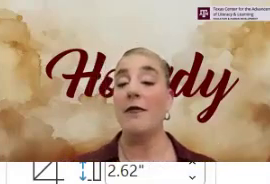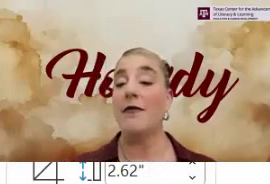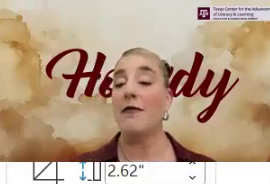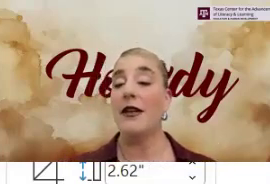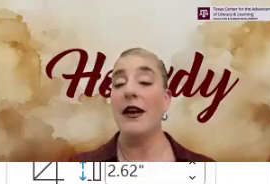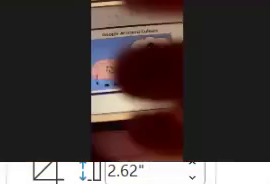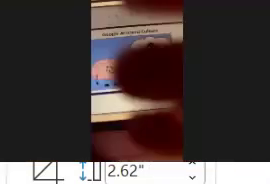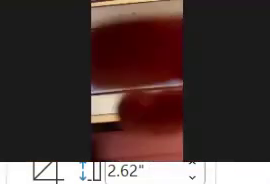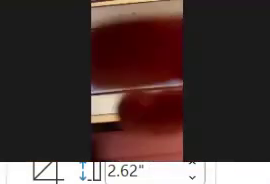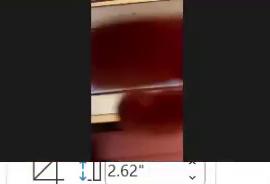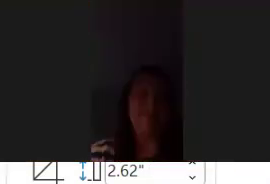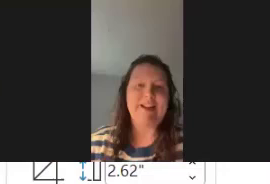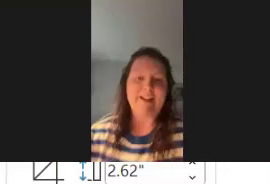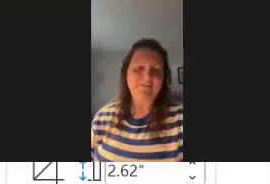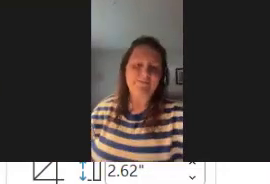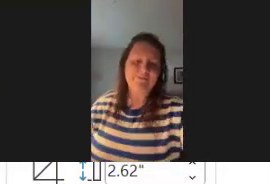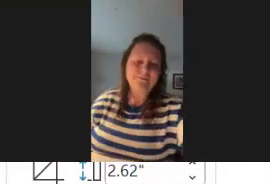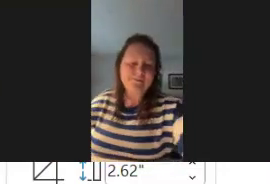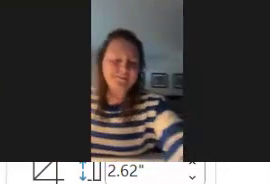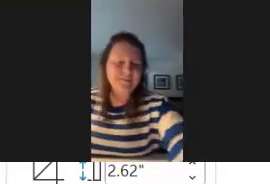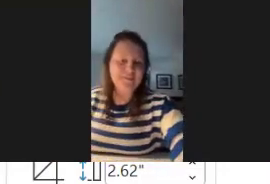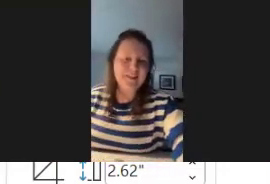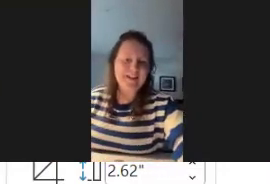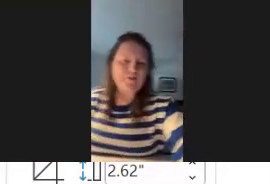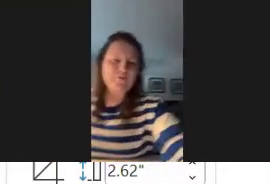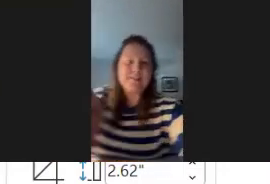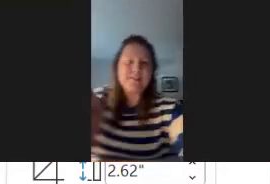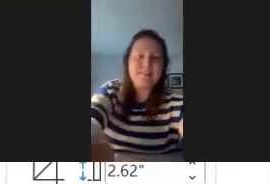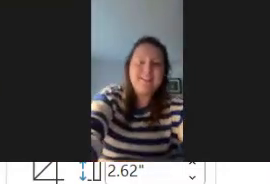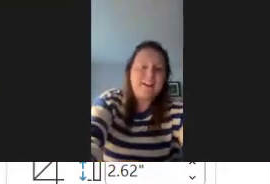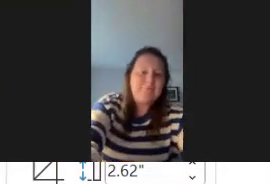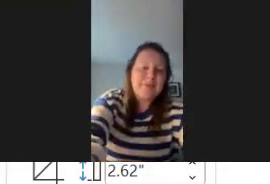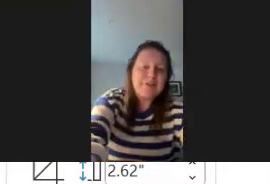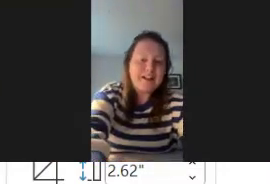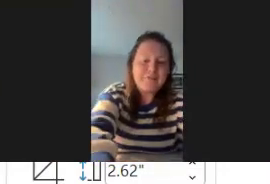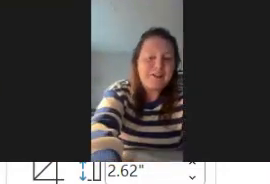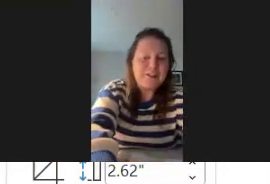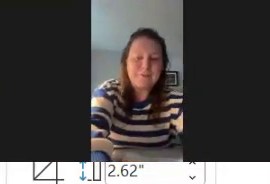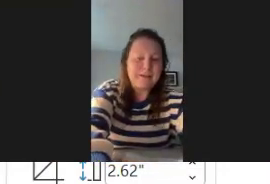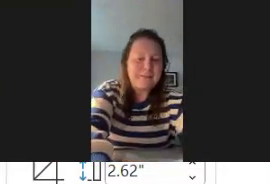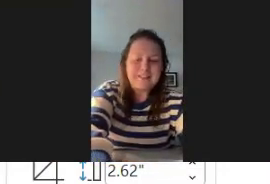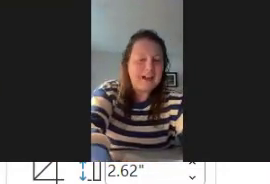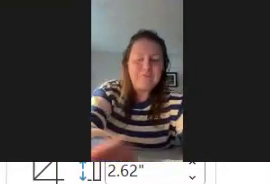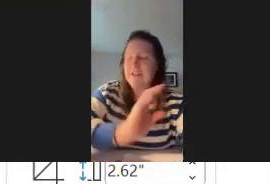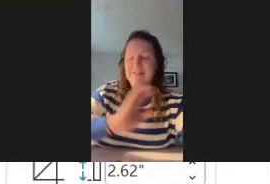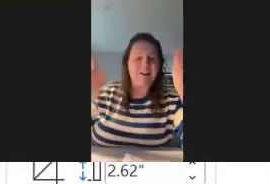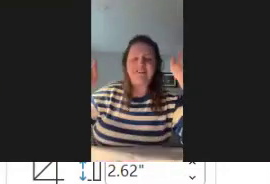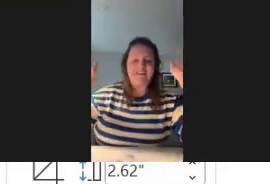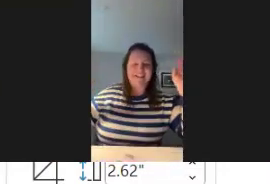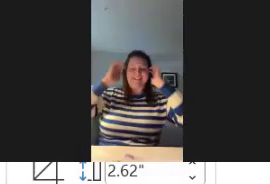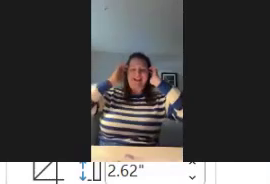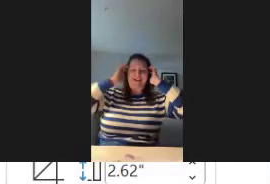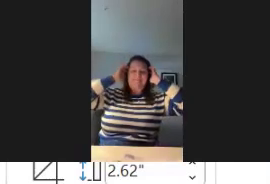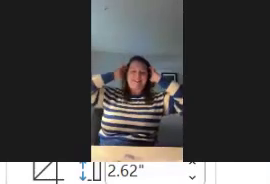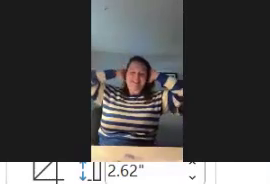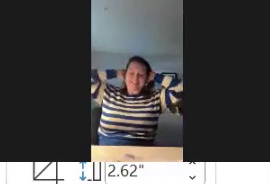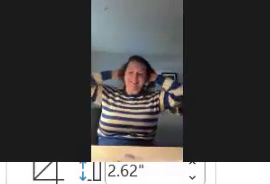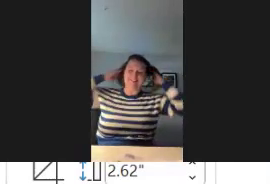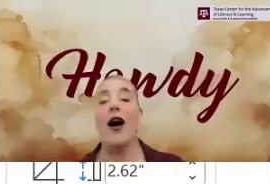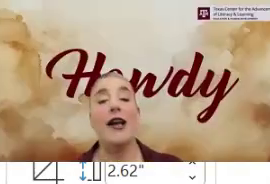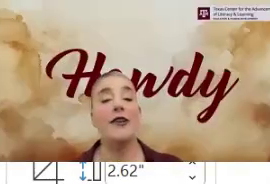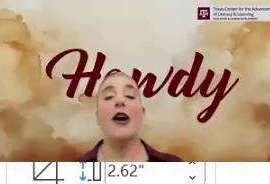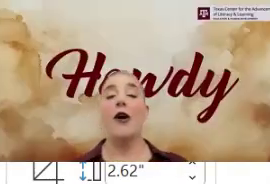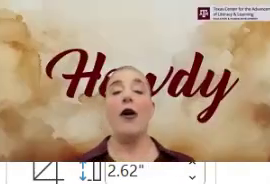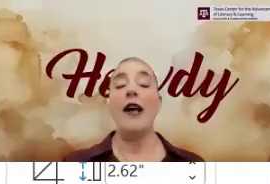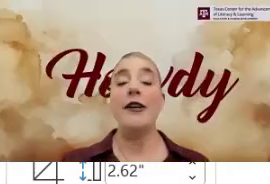we do that maybe? At the end? Yeah. You want to do that? Yeah, no worries. I've been trying to Yeah. follow along, but I'm like, we are not Yeah. looking at the same Yeah. thing.